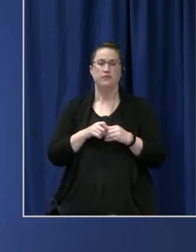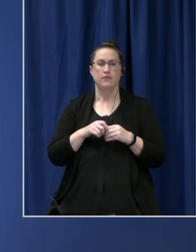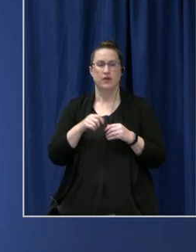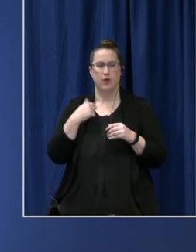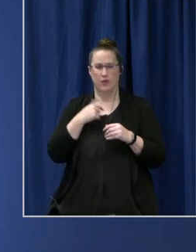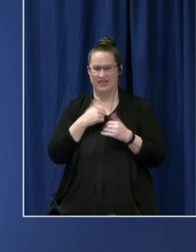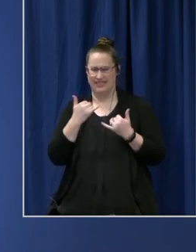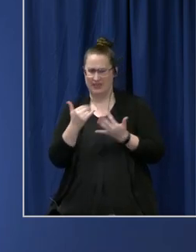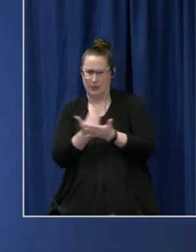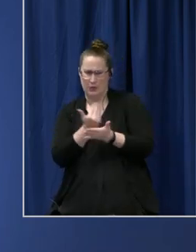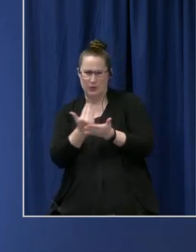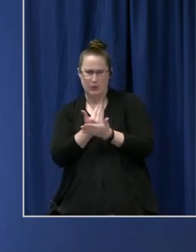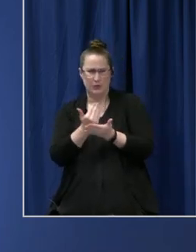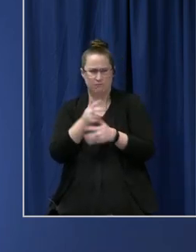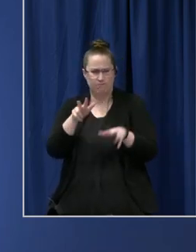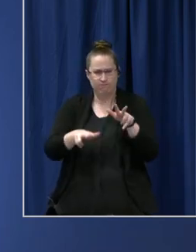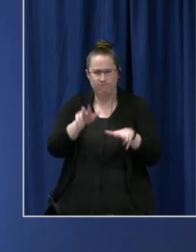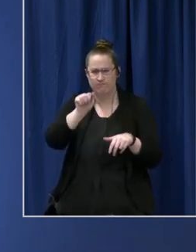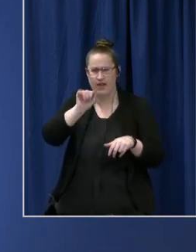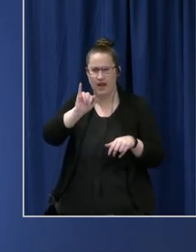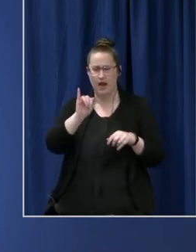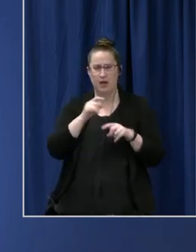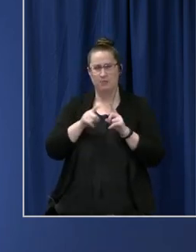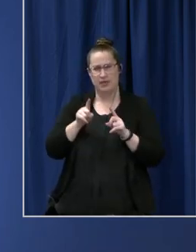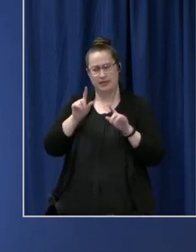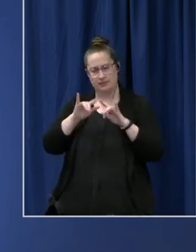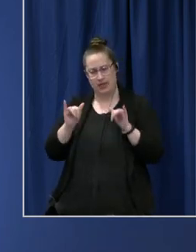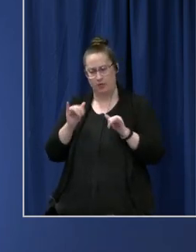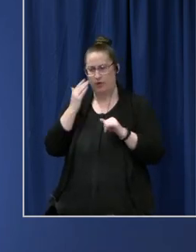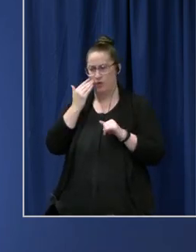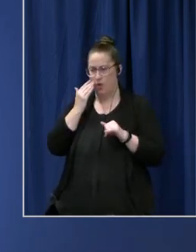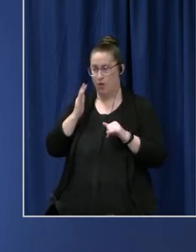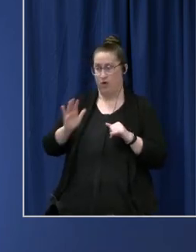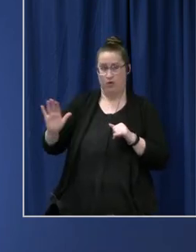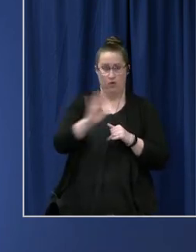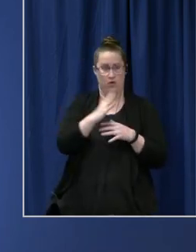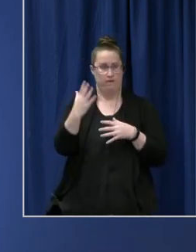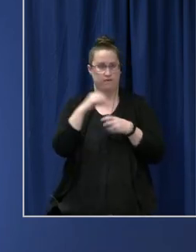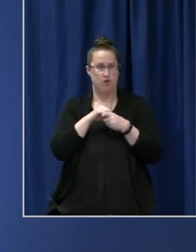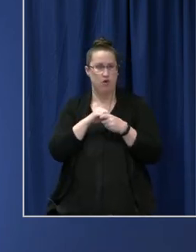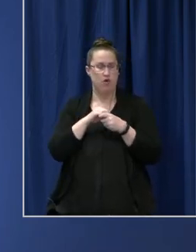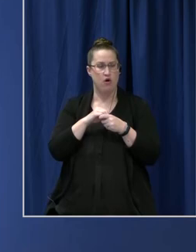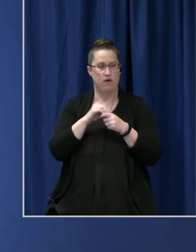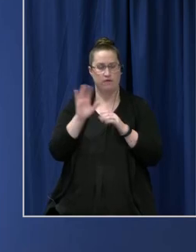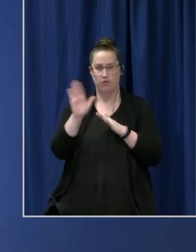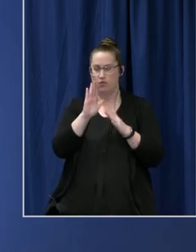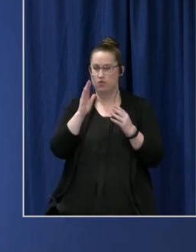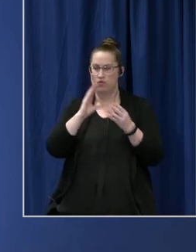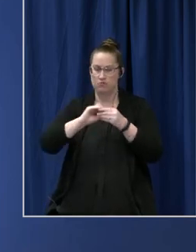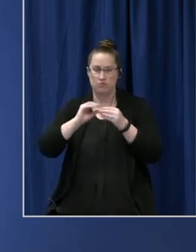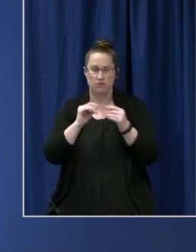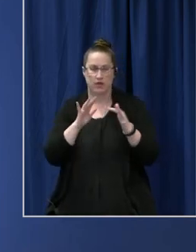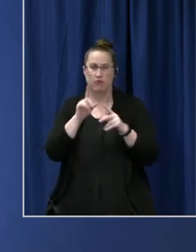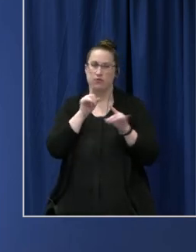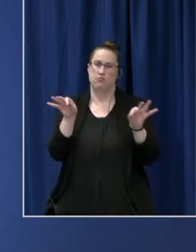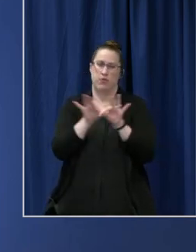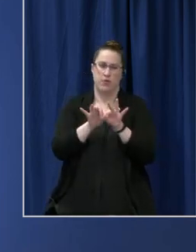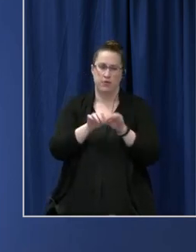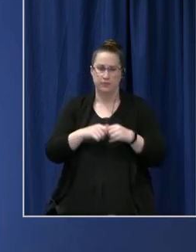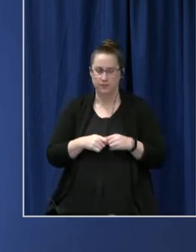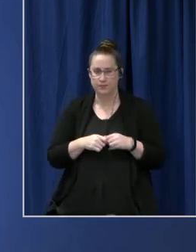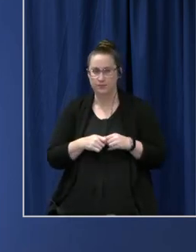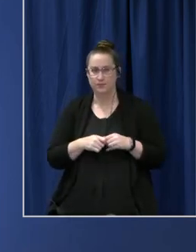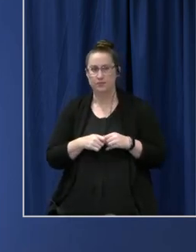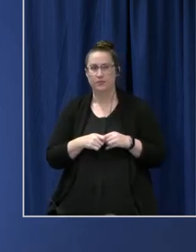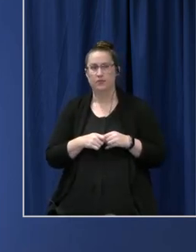days of this technology, we know from history that bringing your equities on board at the start is absolutely vital. So we